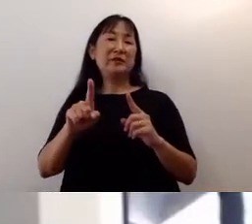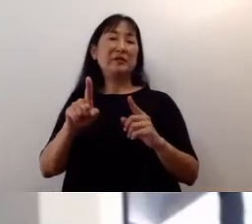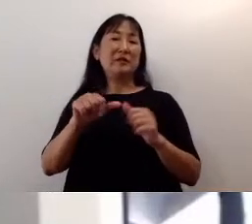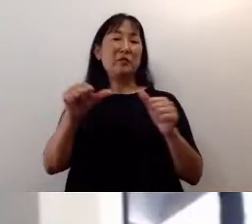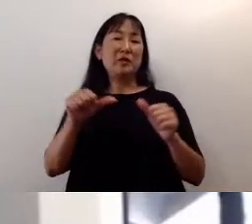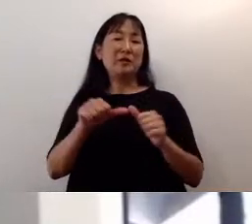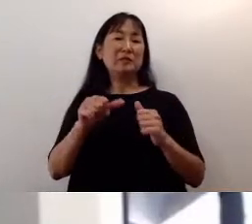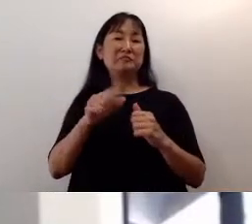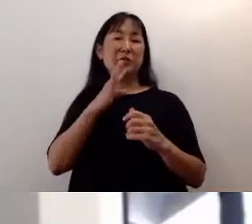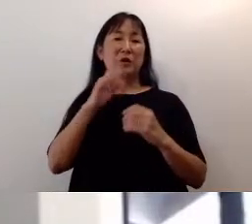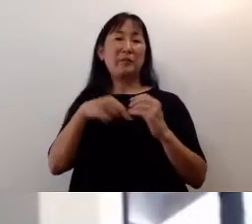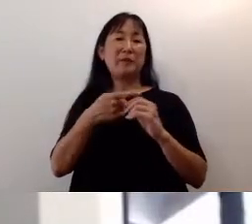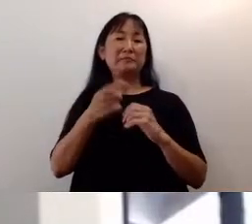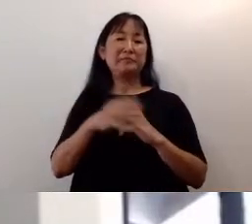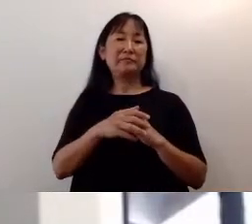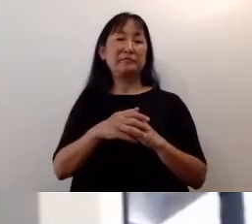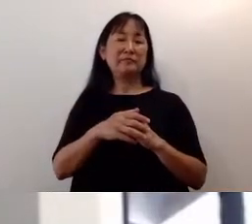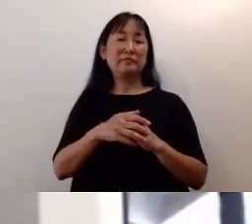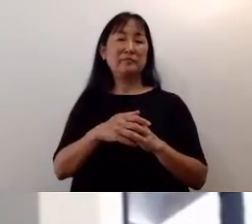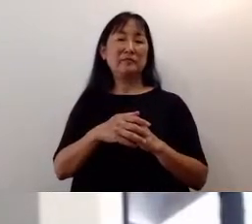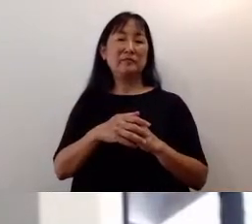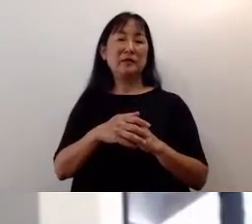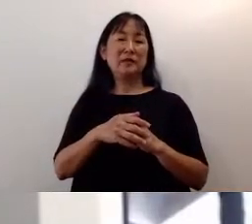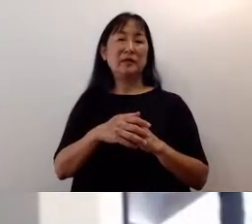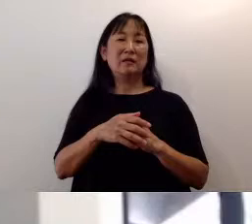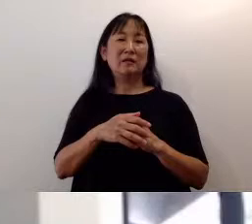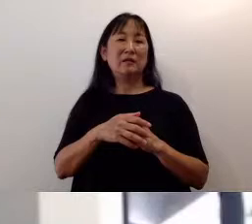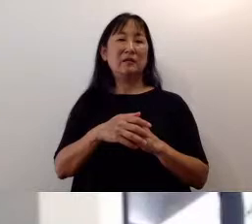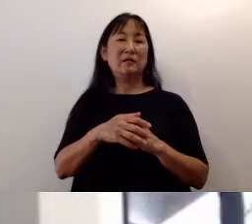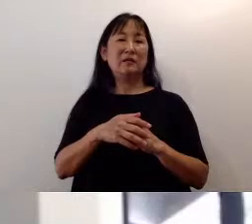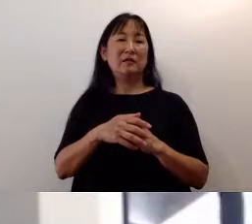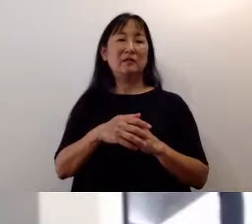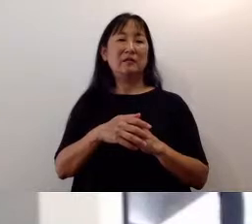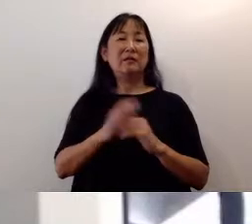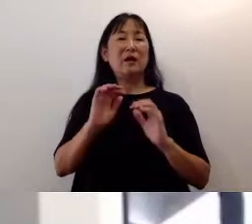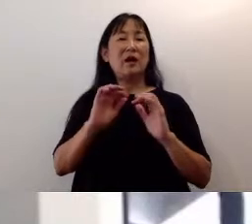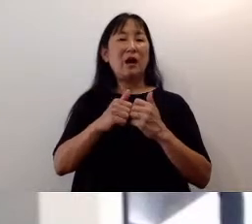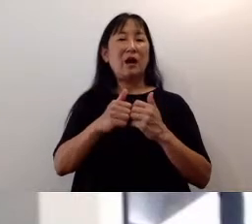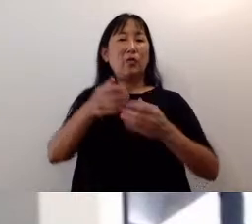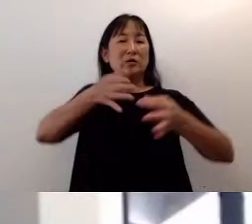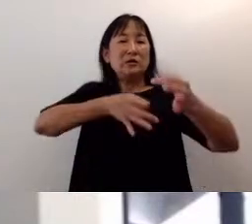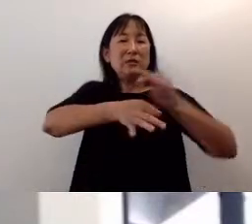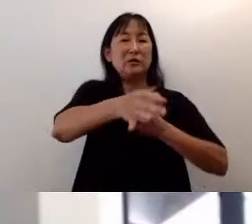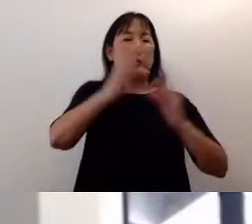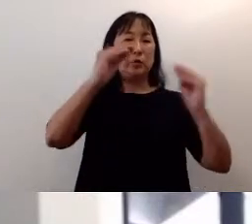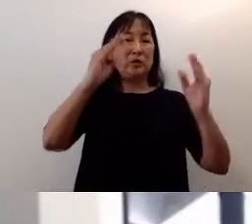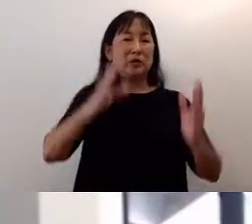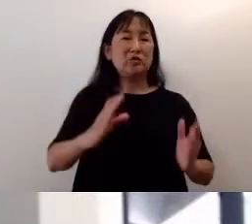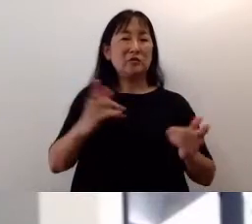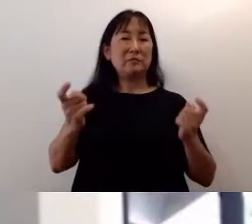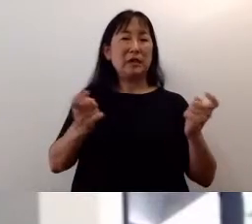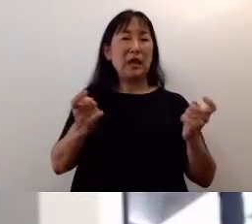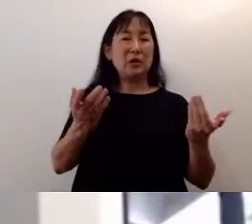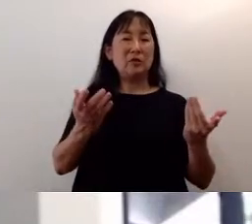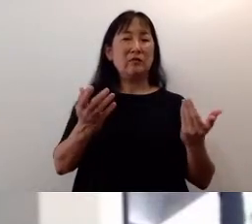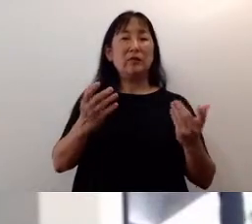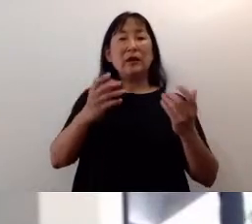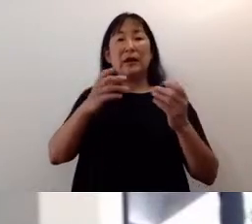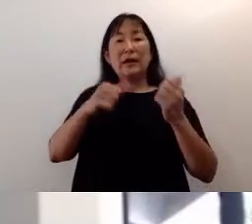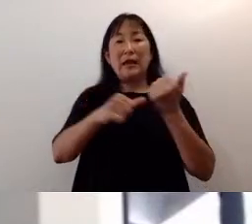addressed. These include, but are not limited to, how will substitutes be handled for both teachers, EAs, and